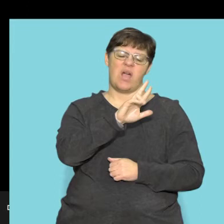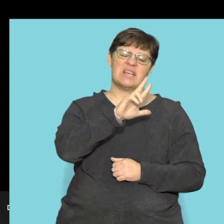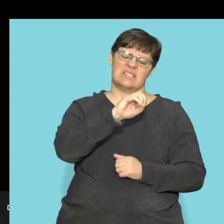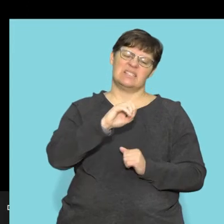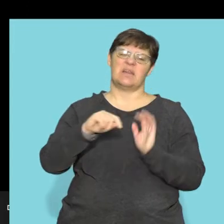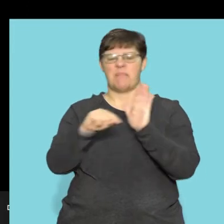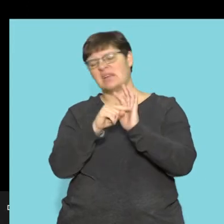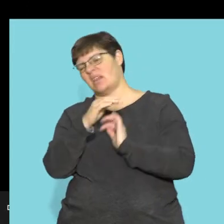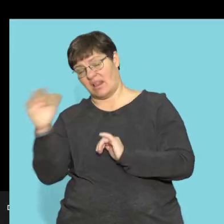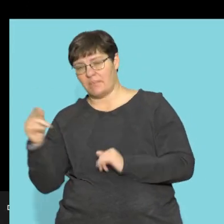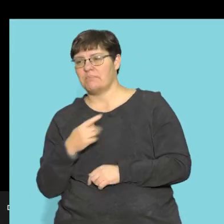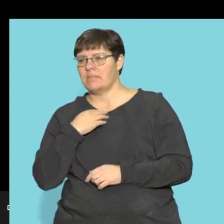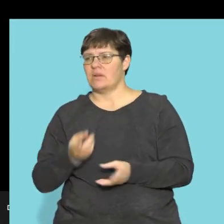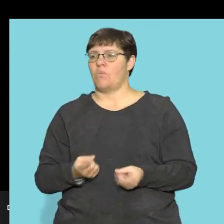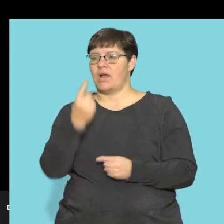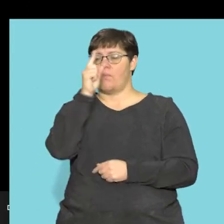right? And this will give me